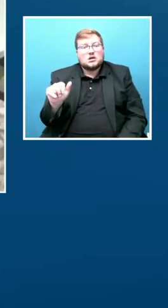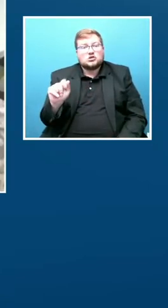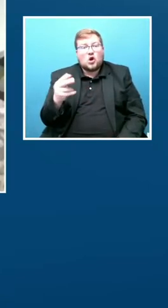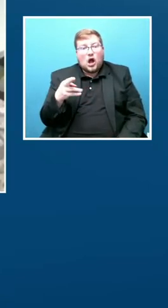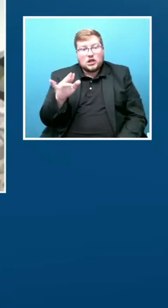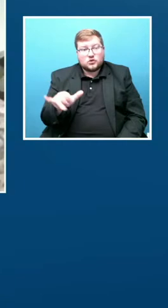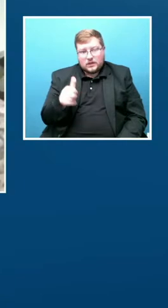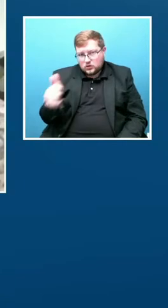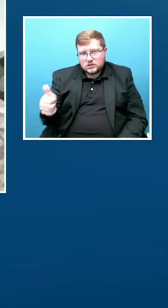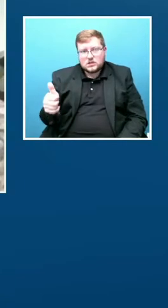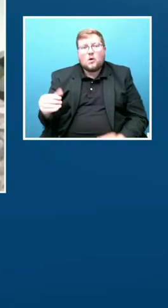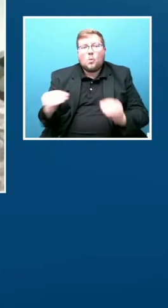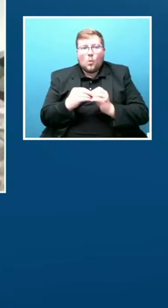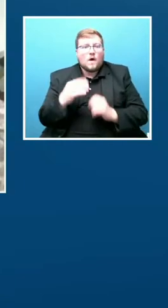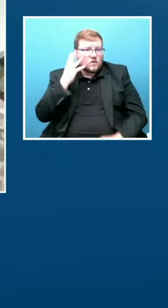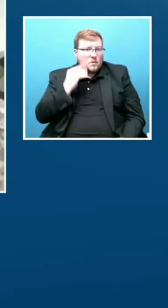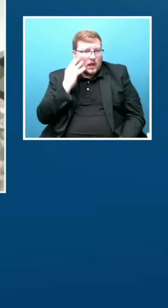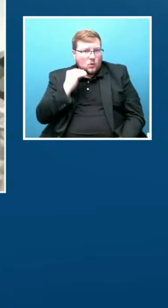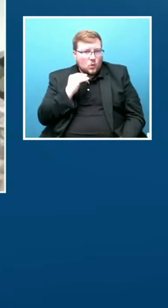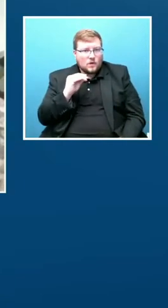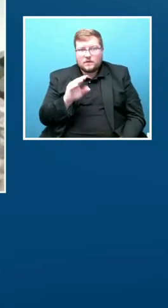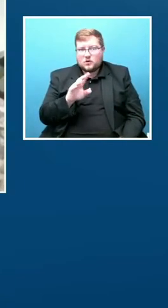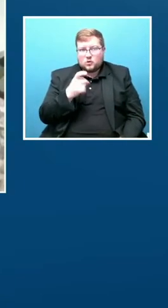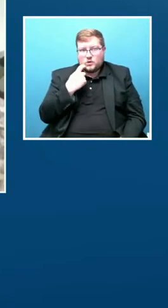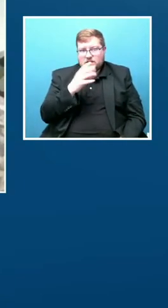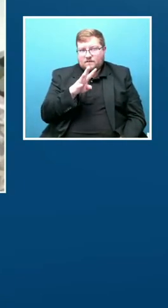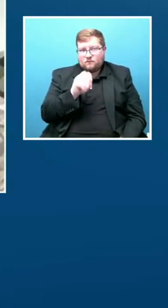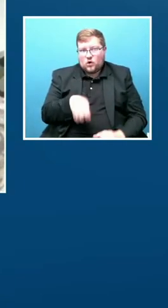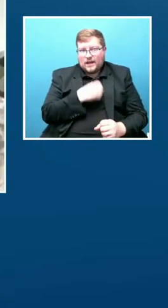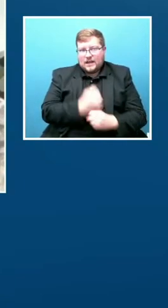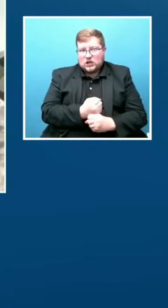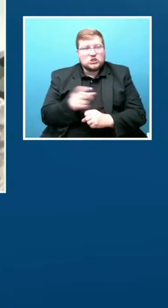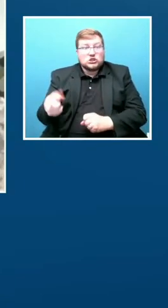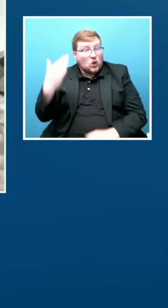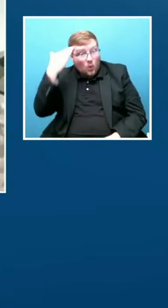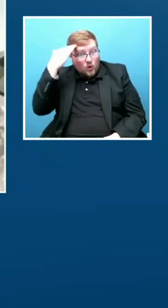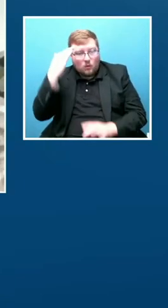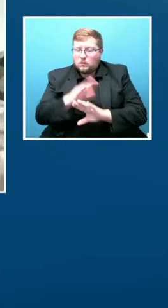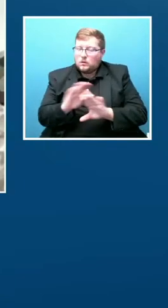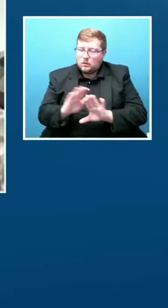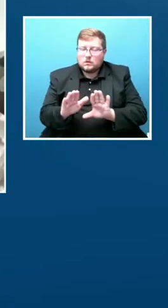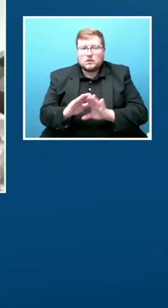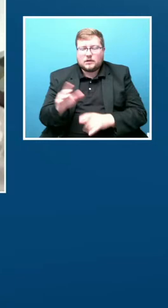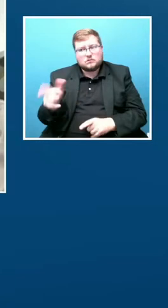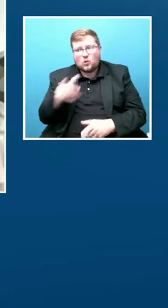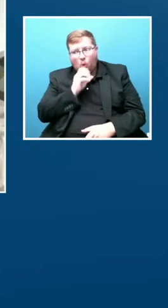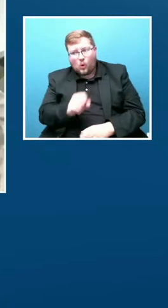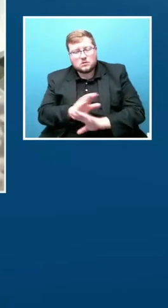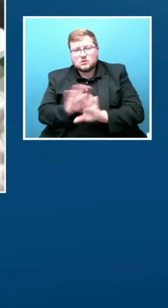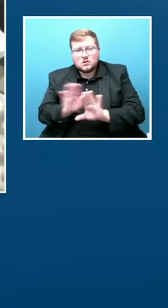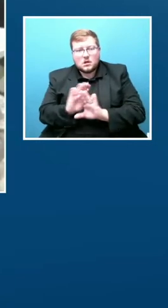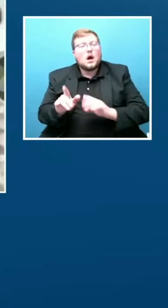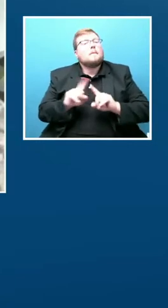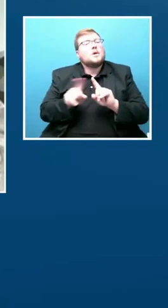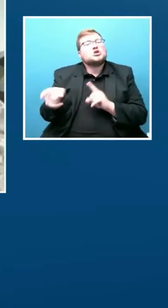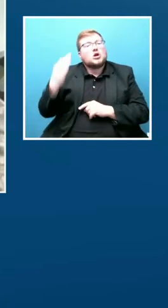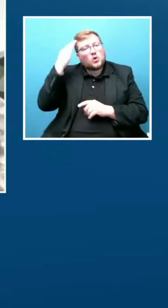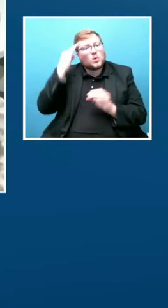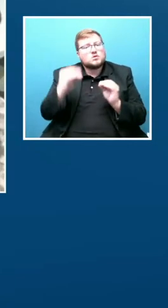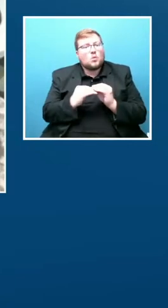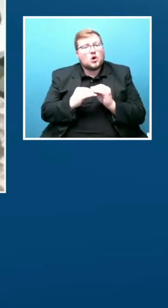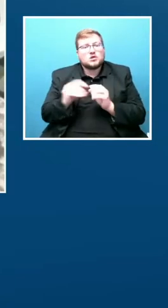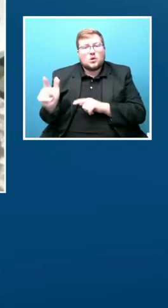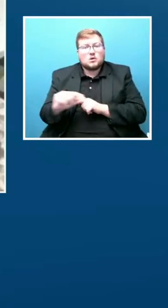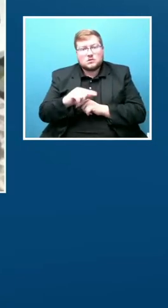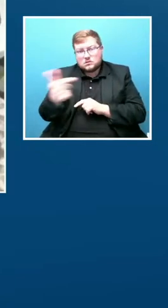with the last 40 years. Not that she's been around for 40 years, but she got the experience. Reverend Daughtry, please.